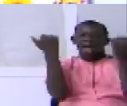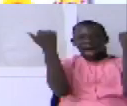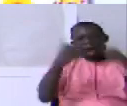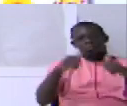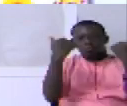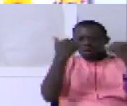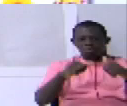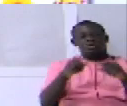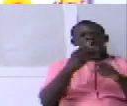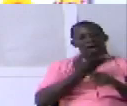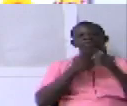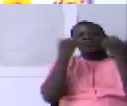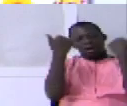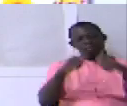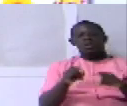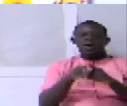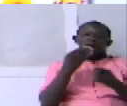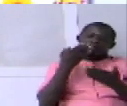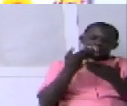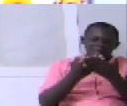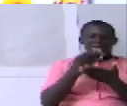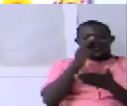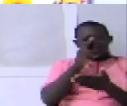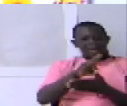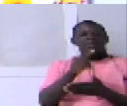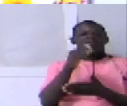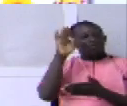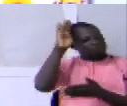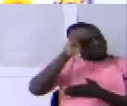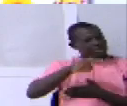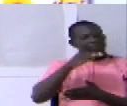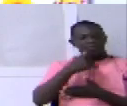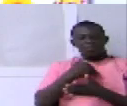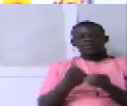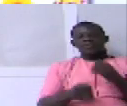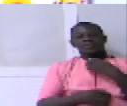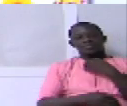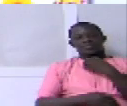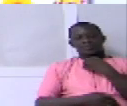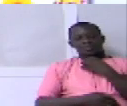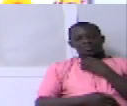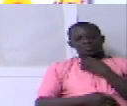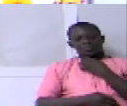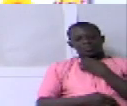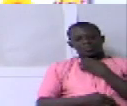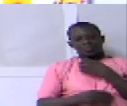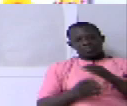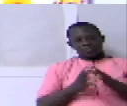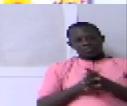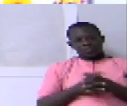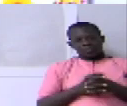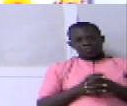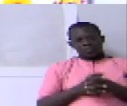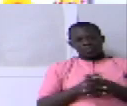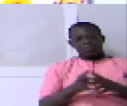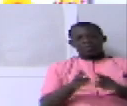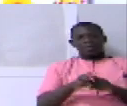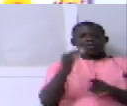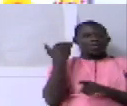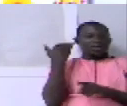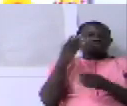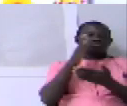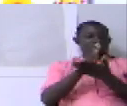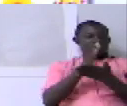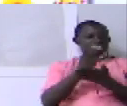hananga balan. Uncle nyimu kuleti me ya lonko aketale drong asotota woto foye yam fanye. But at that moment I